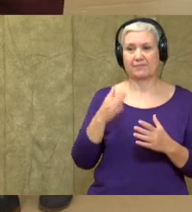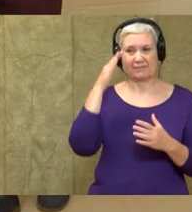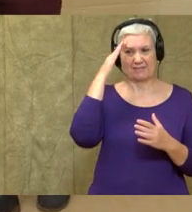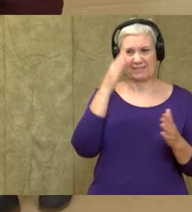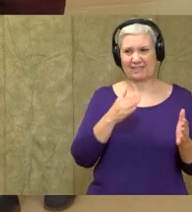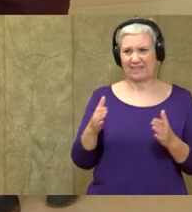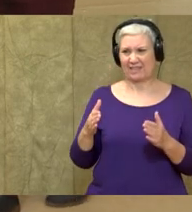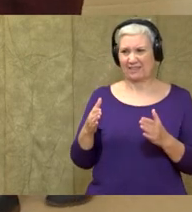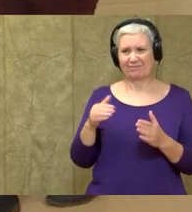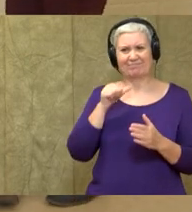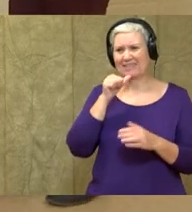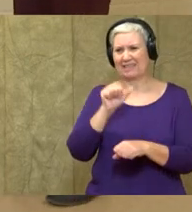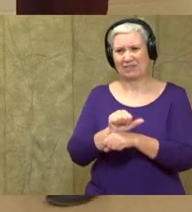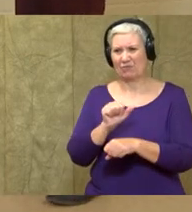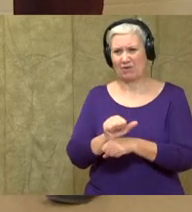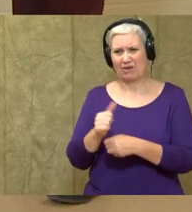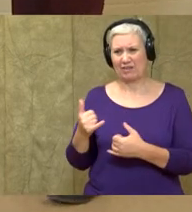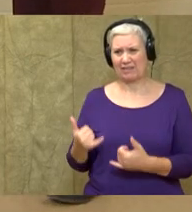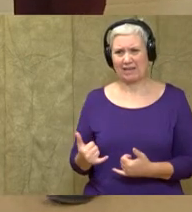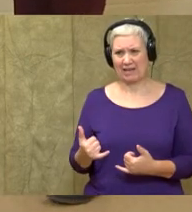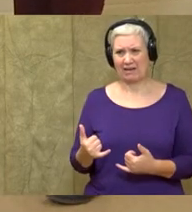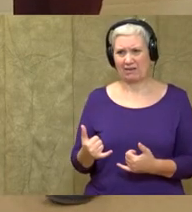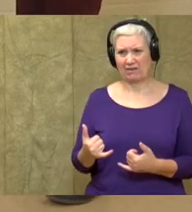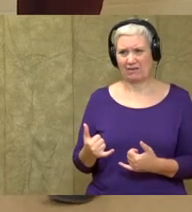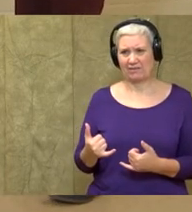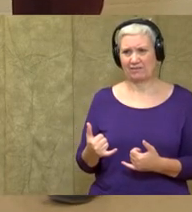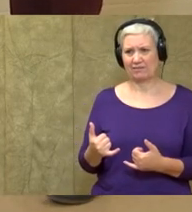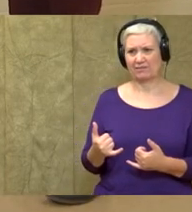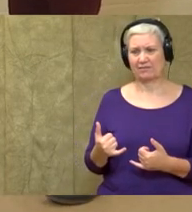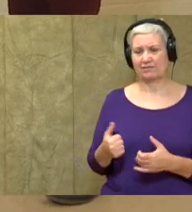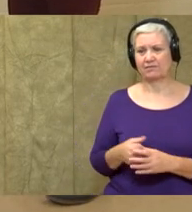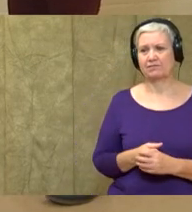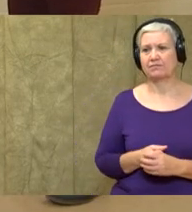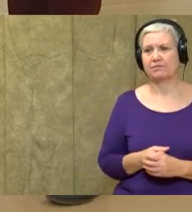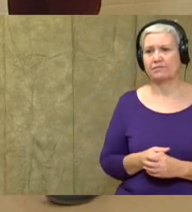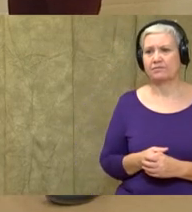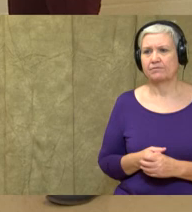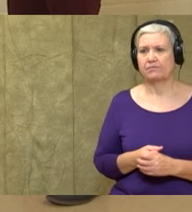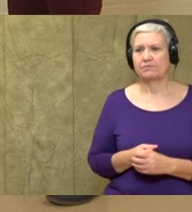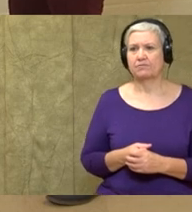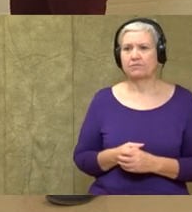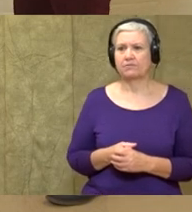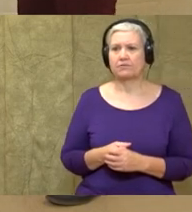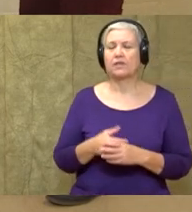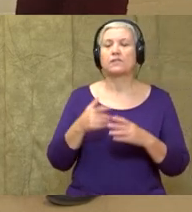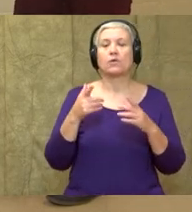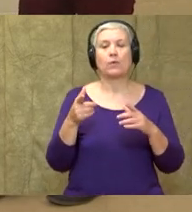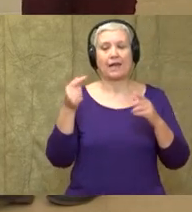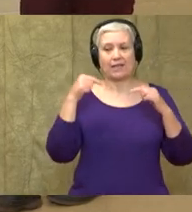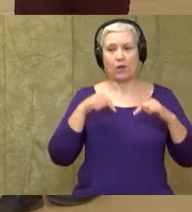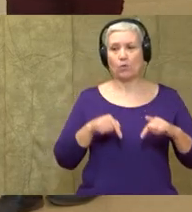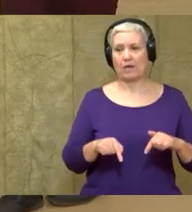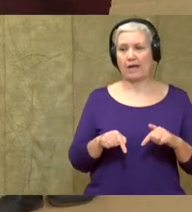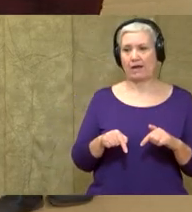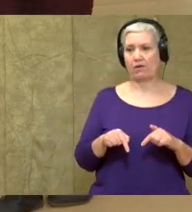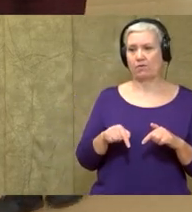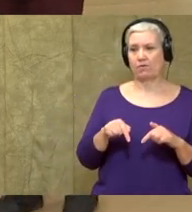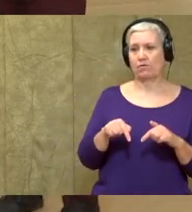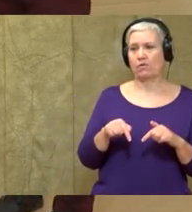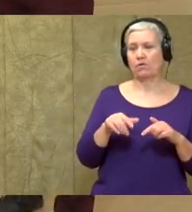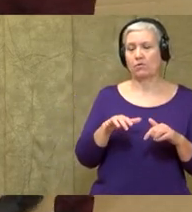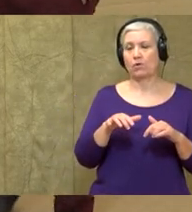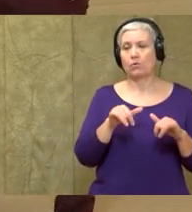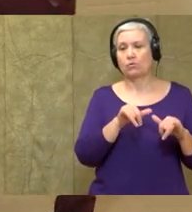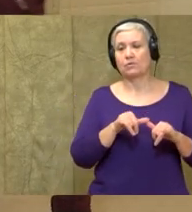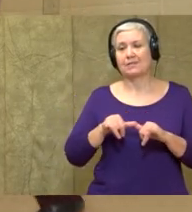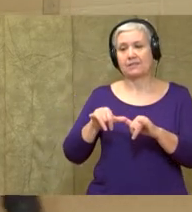work anymore. And if you follow this work, we ended up with the standard form equation set equal